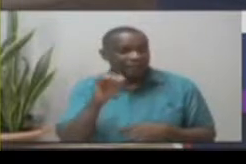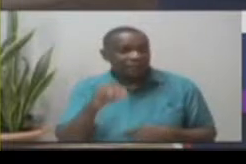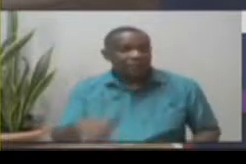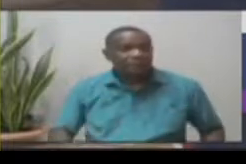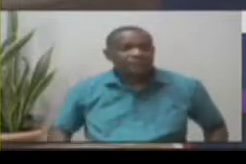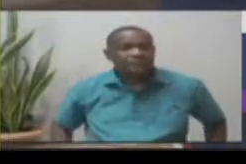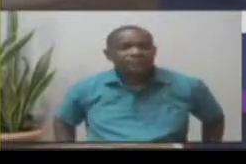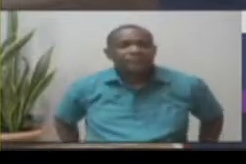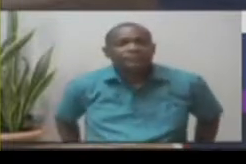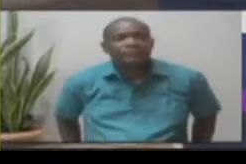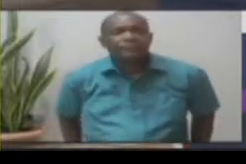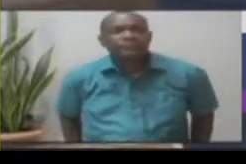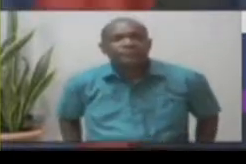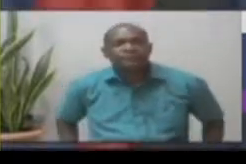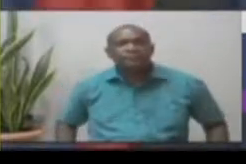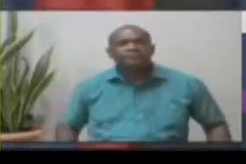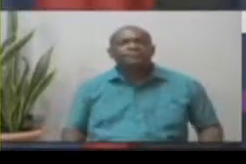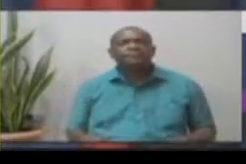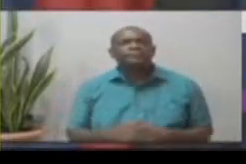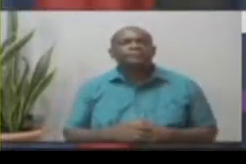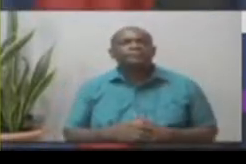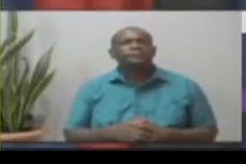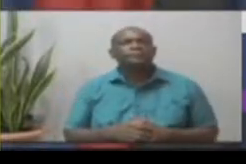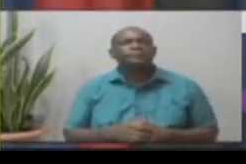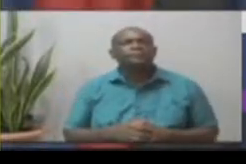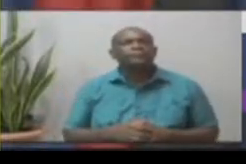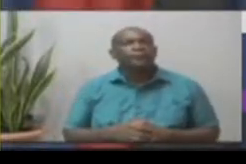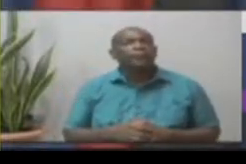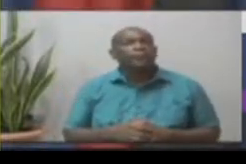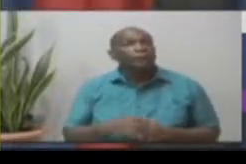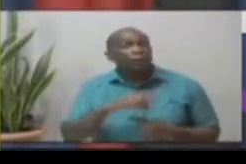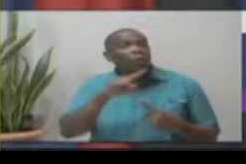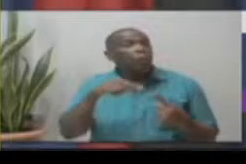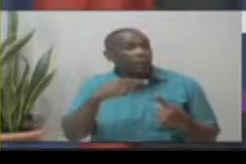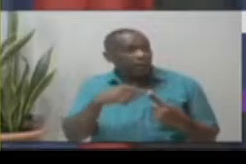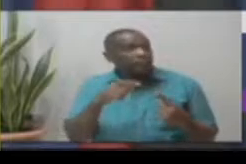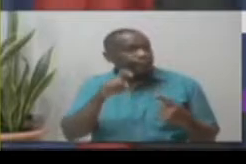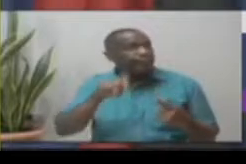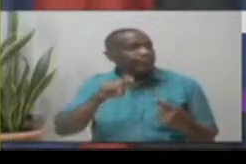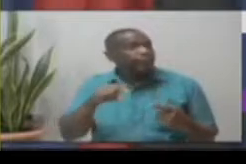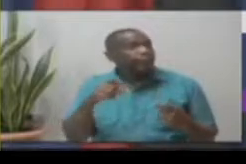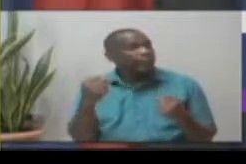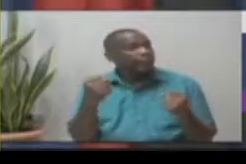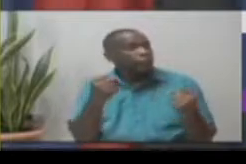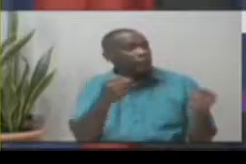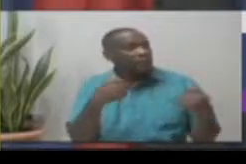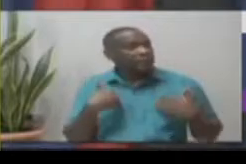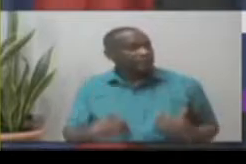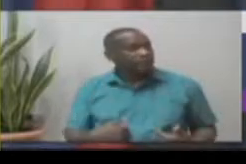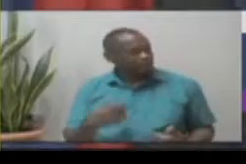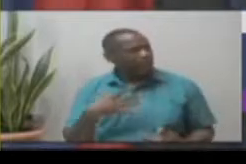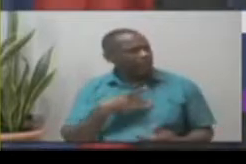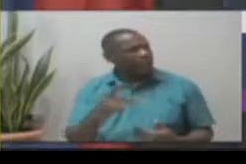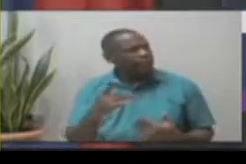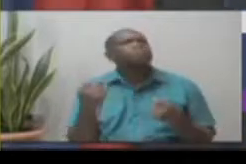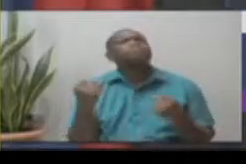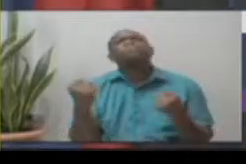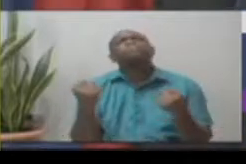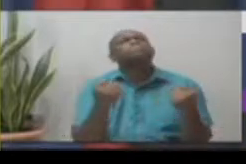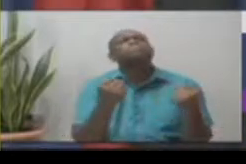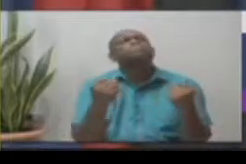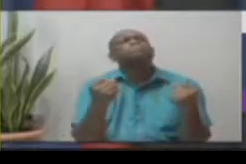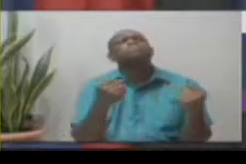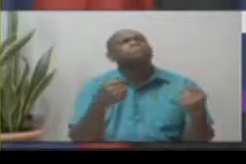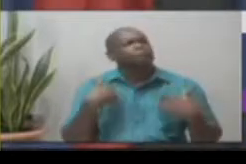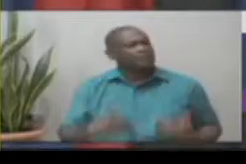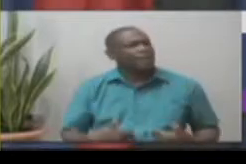the two. I drive myself when I have to, and I like to. So I